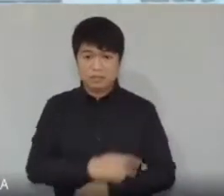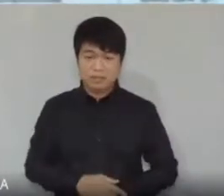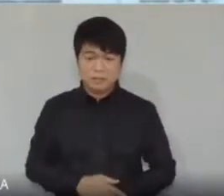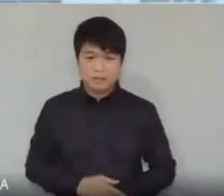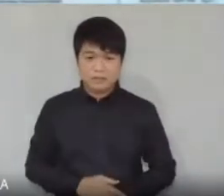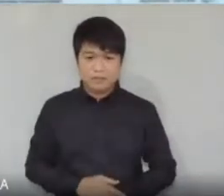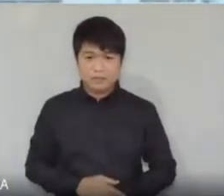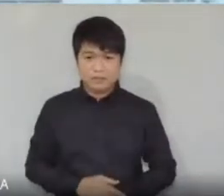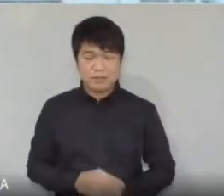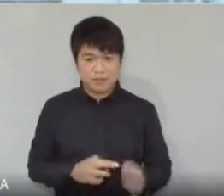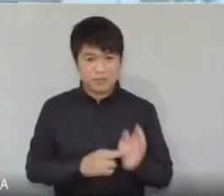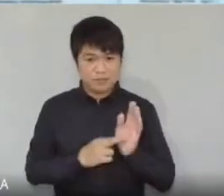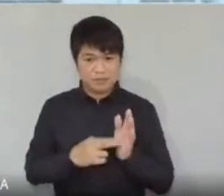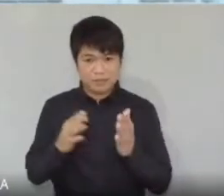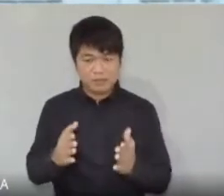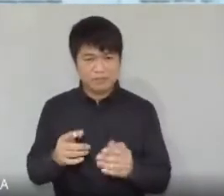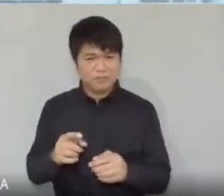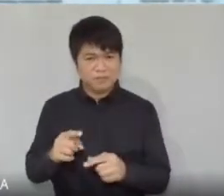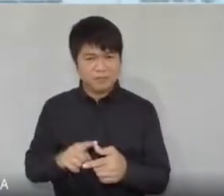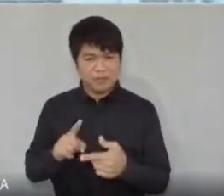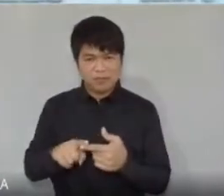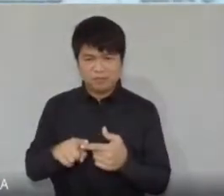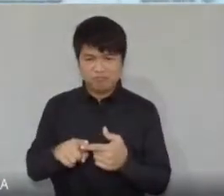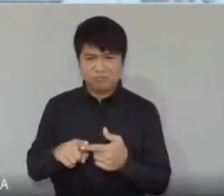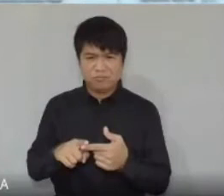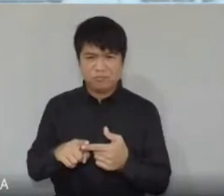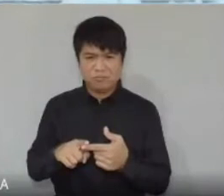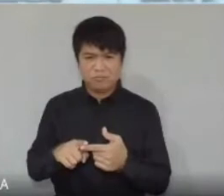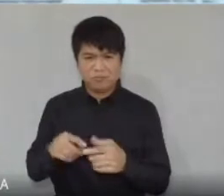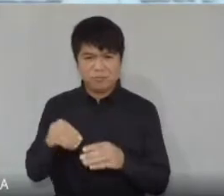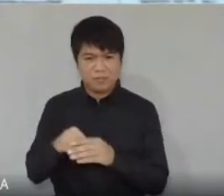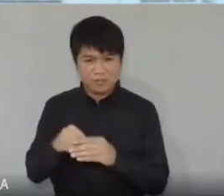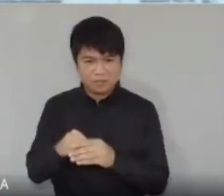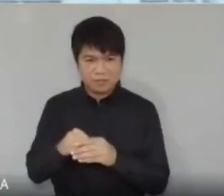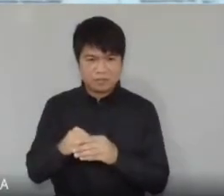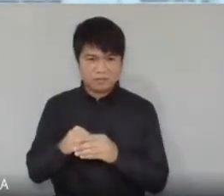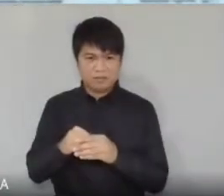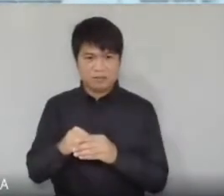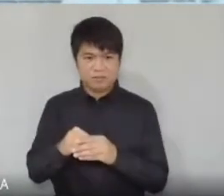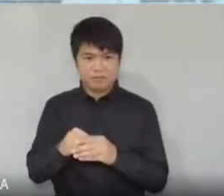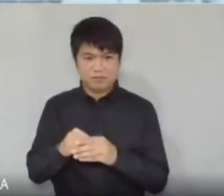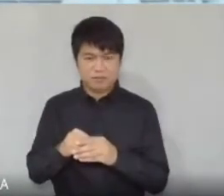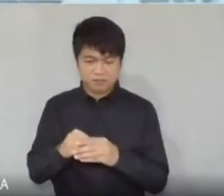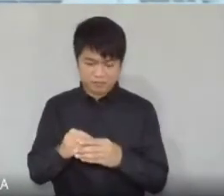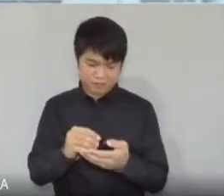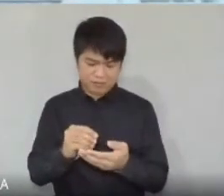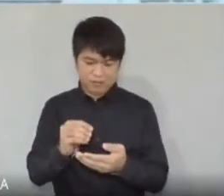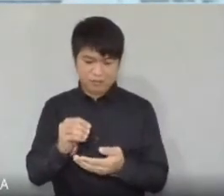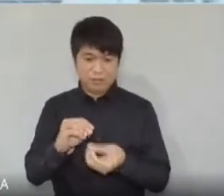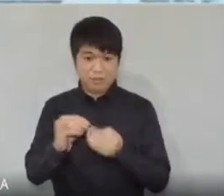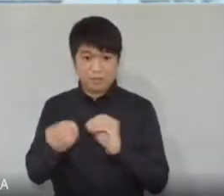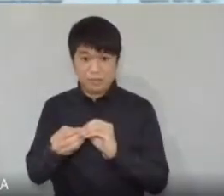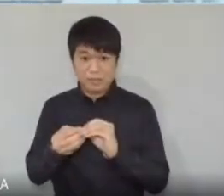given to the doctor. Or if on call, the doctor, physician, a health center physician will gladly